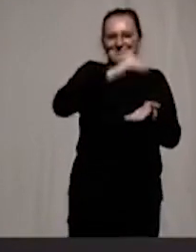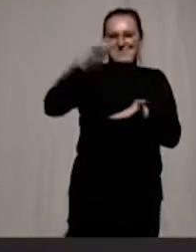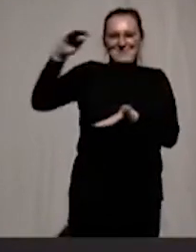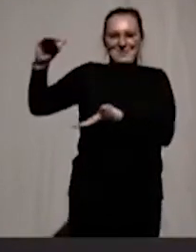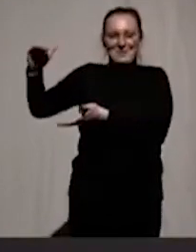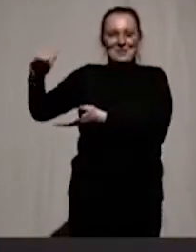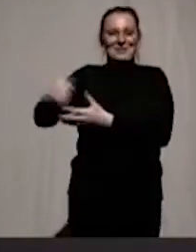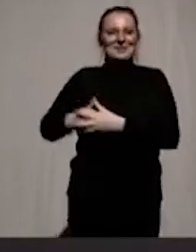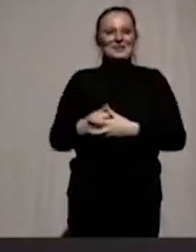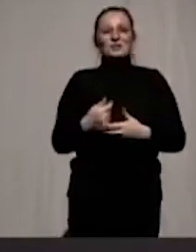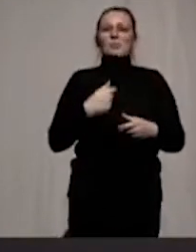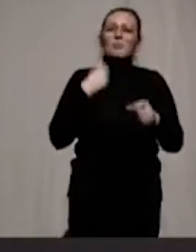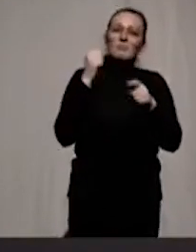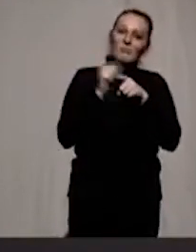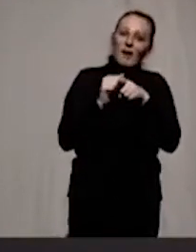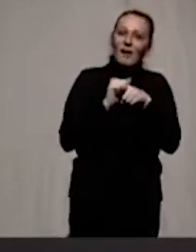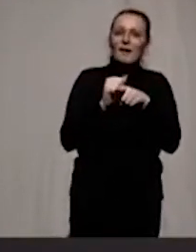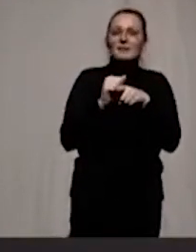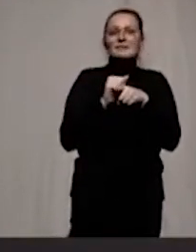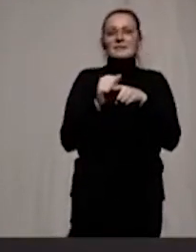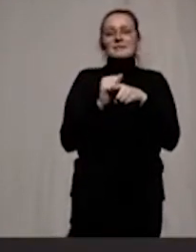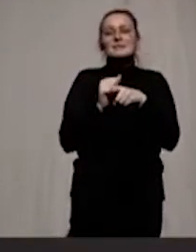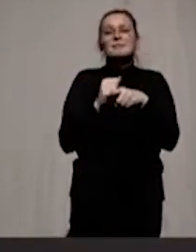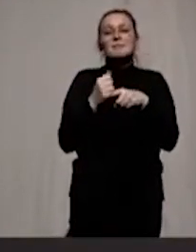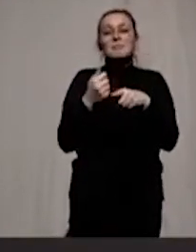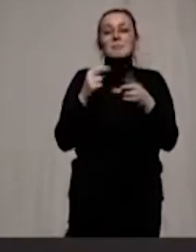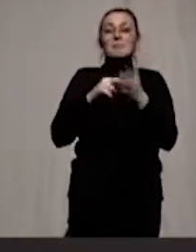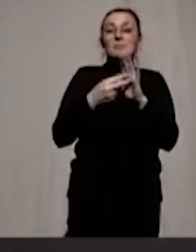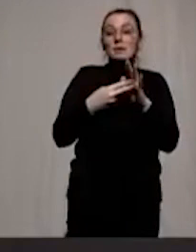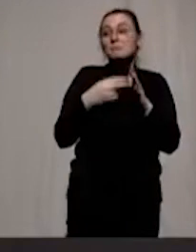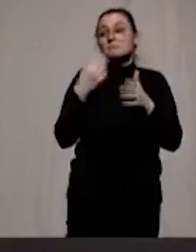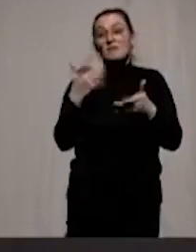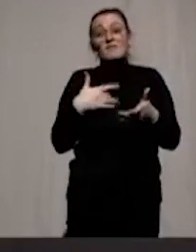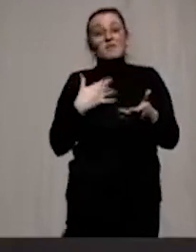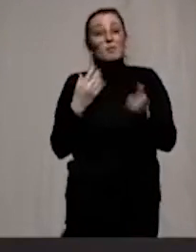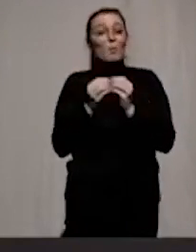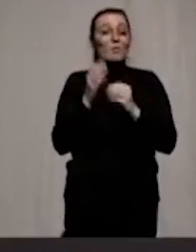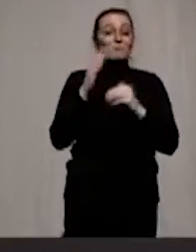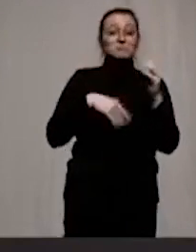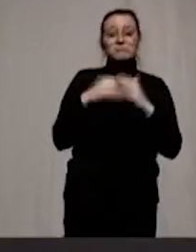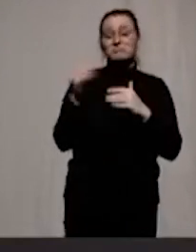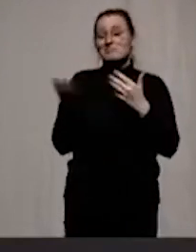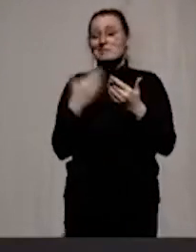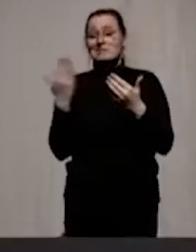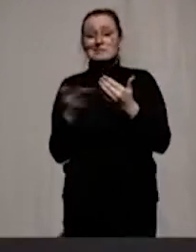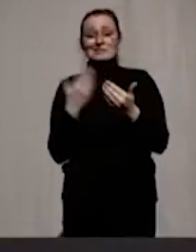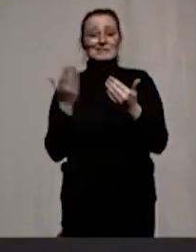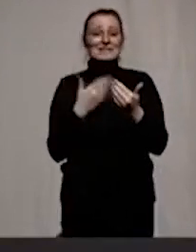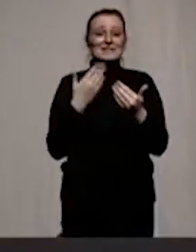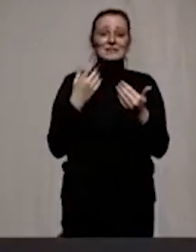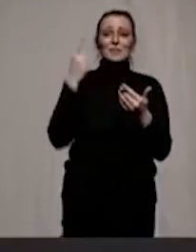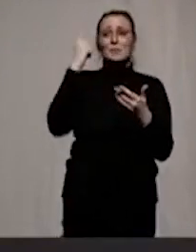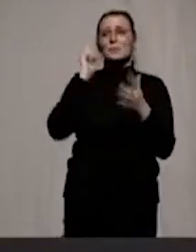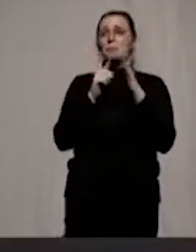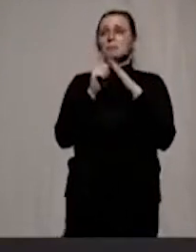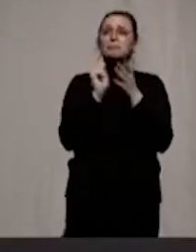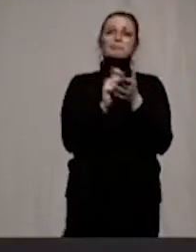to write, it just comes naturally to me. And I don't mean that necessarily in a boastful way. I mean that in a, I've been